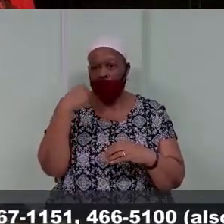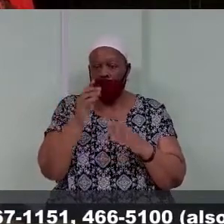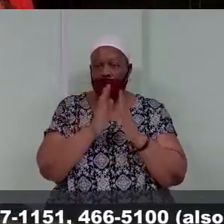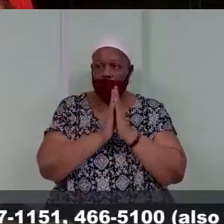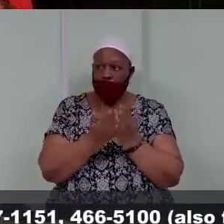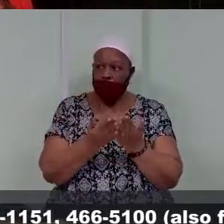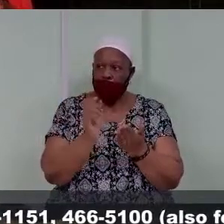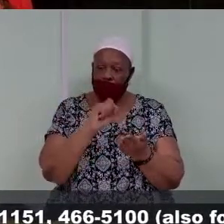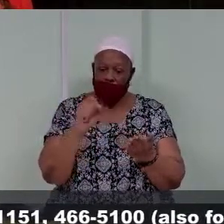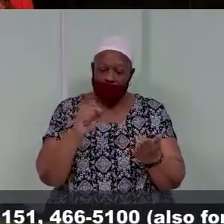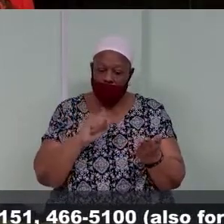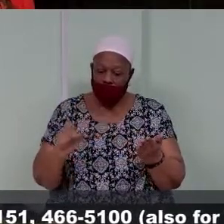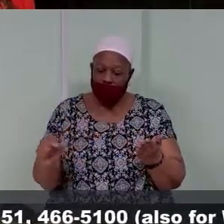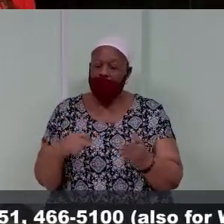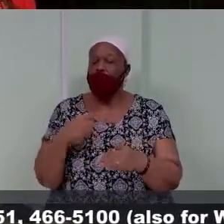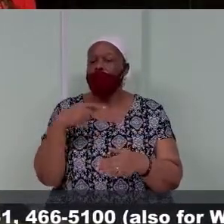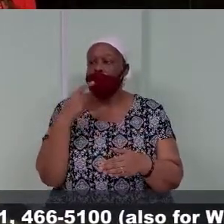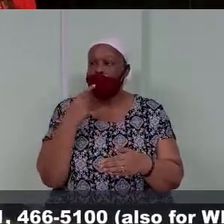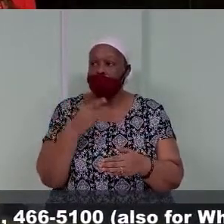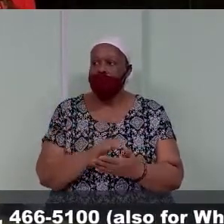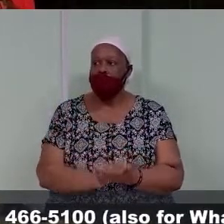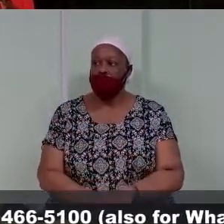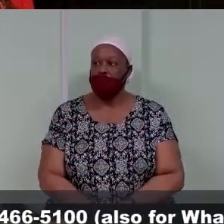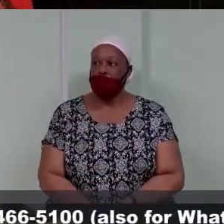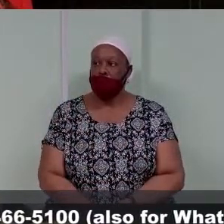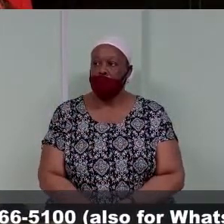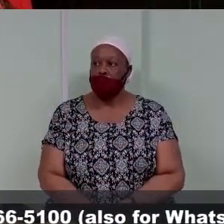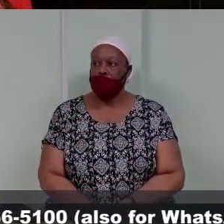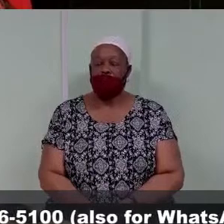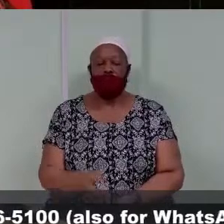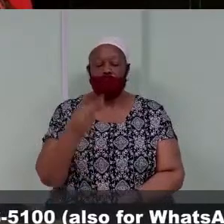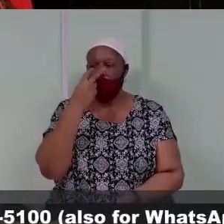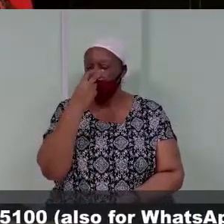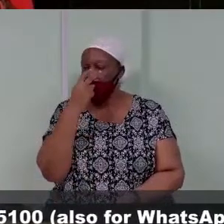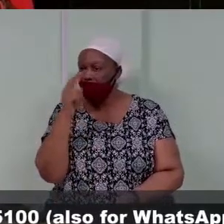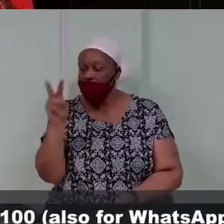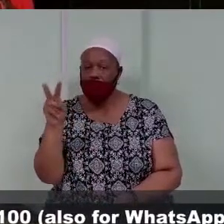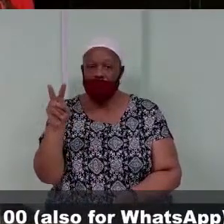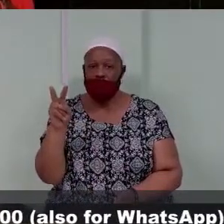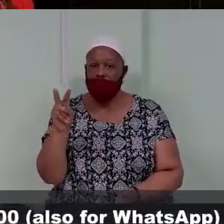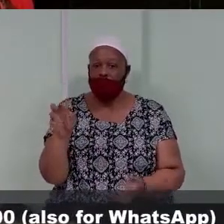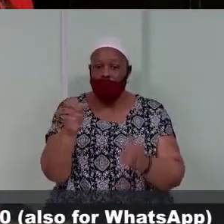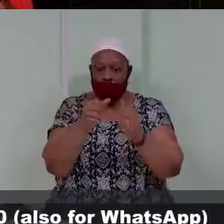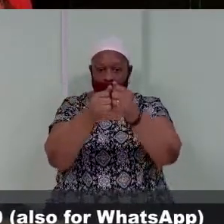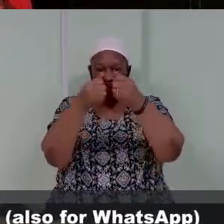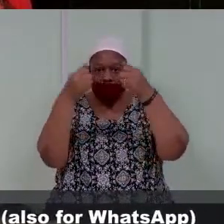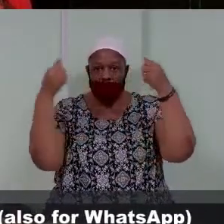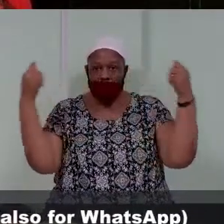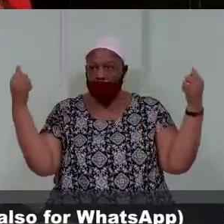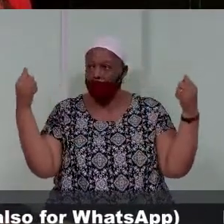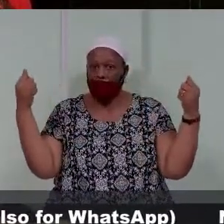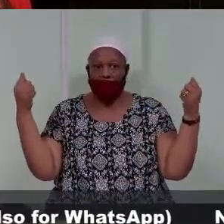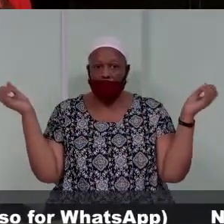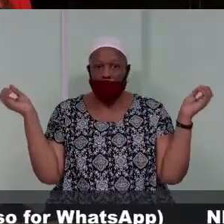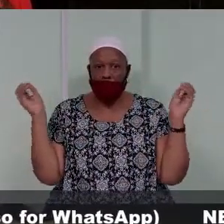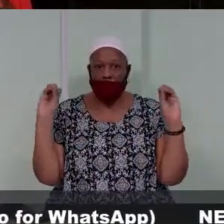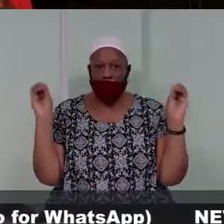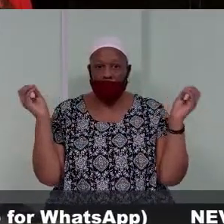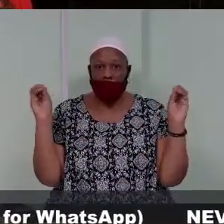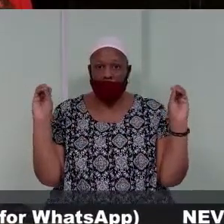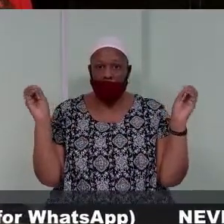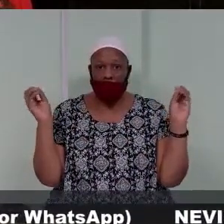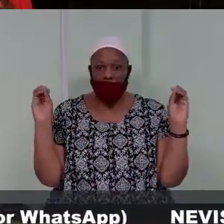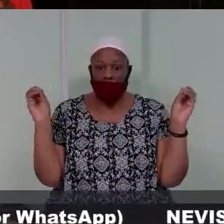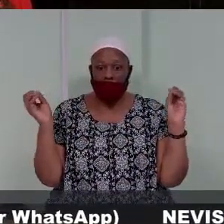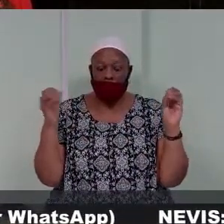I will not lie to you. I looked in my cupboard this morning and my cupboard is empty. And that